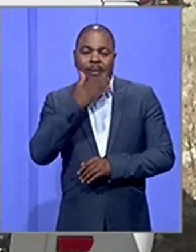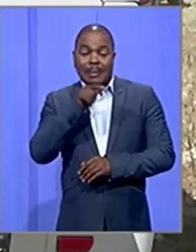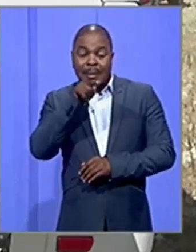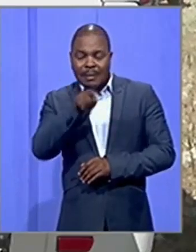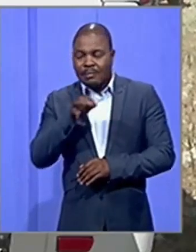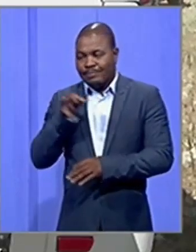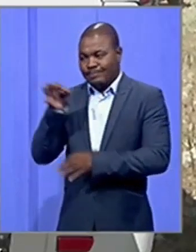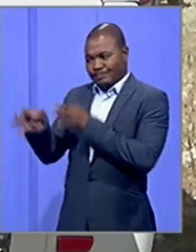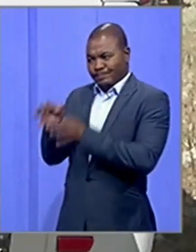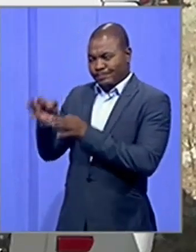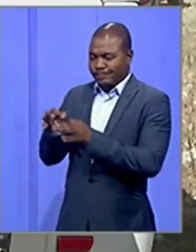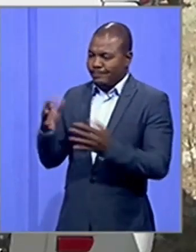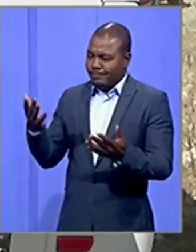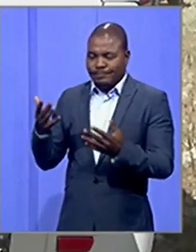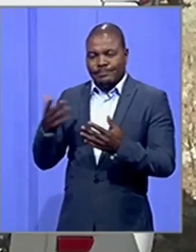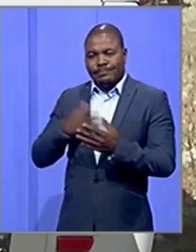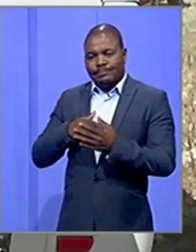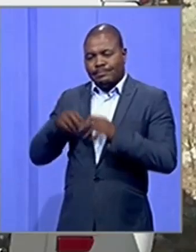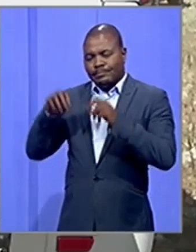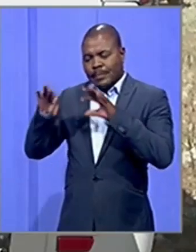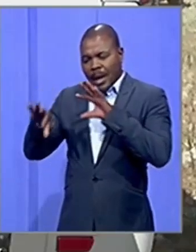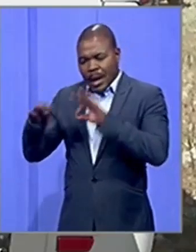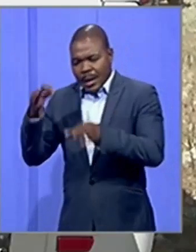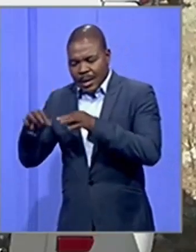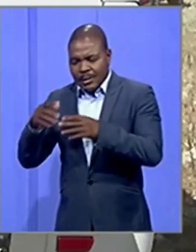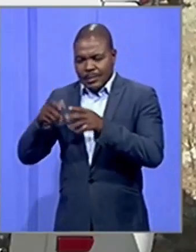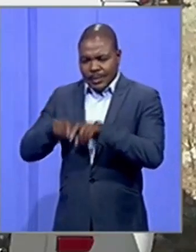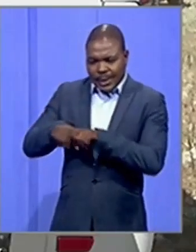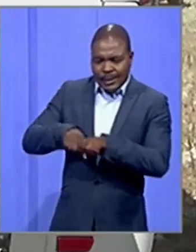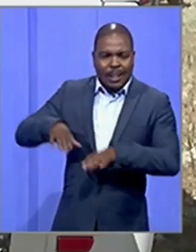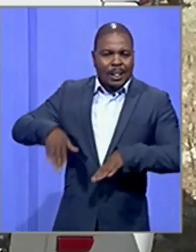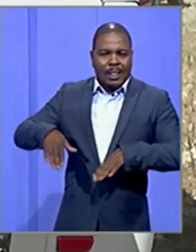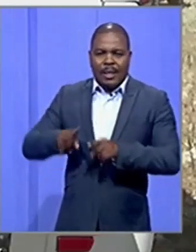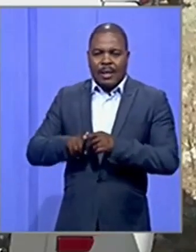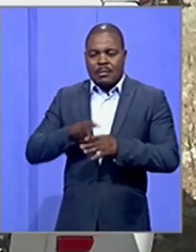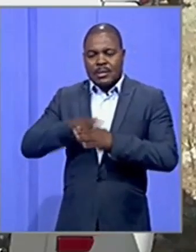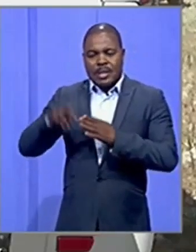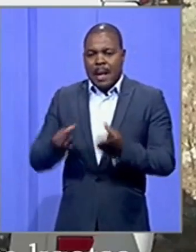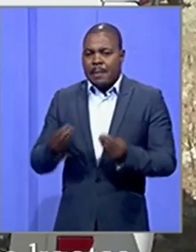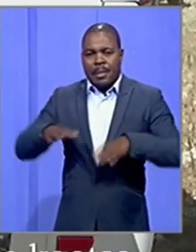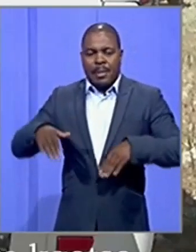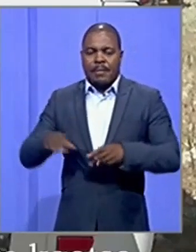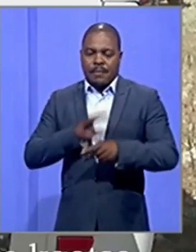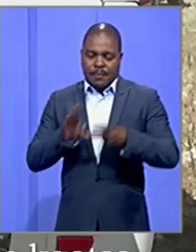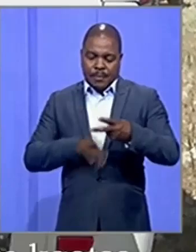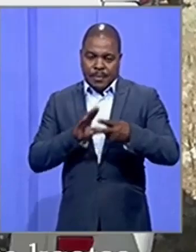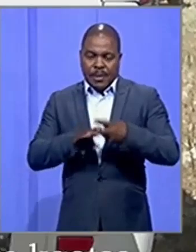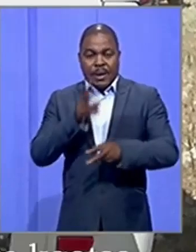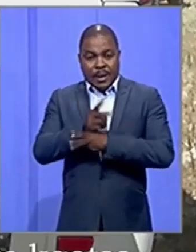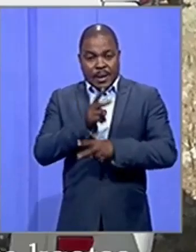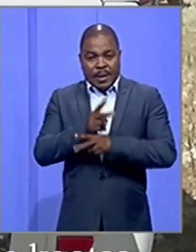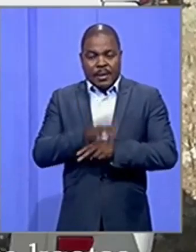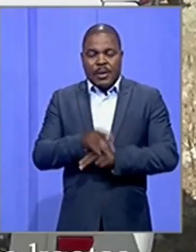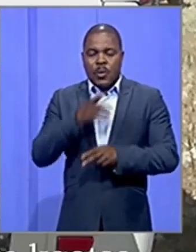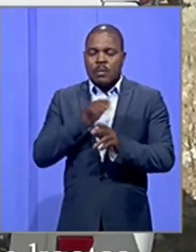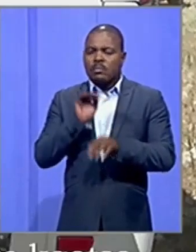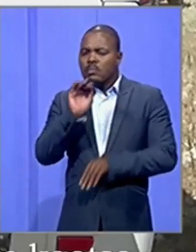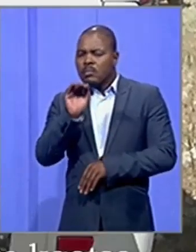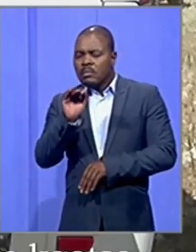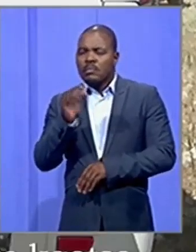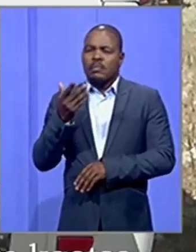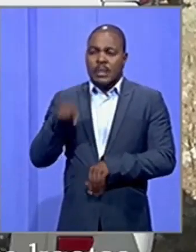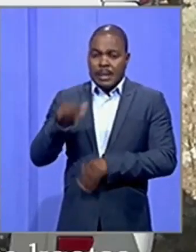tlhalosetsa gore ga ise ba kgone go dira diteko tseno ga ba tshwara dipholo. Re lekile gape go ba sala morago mo